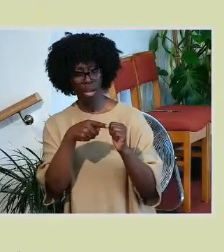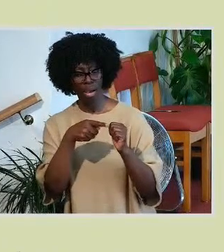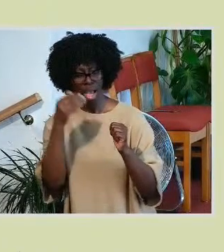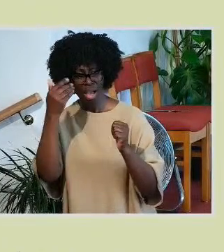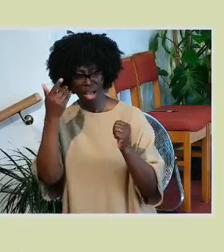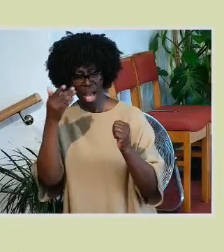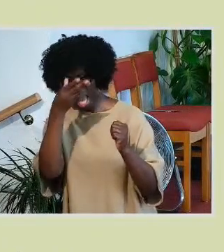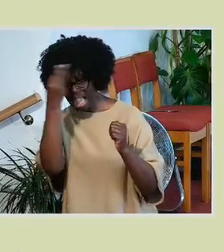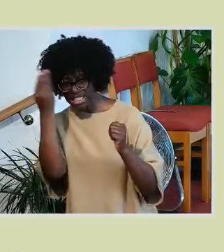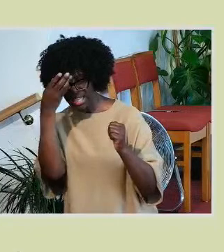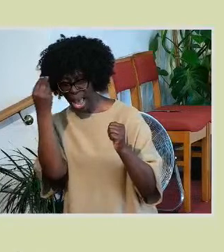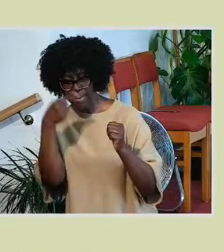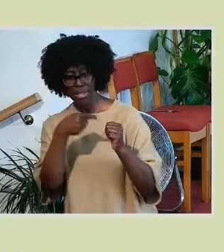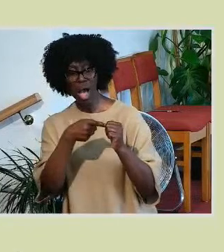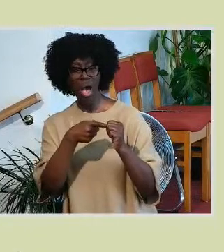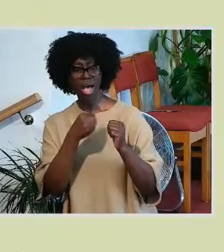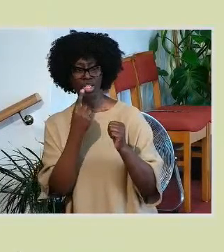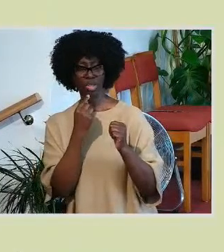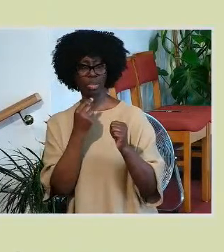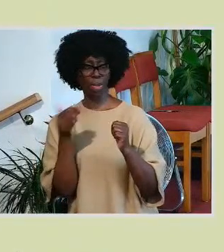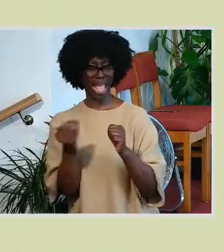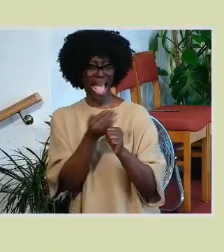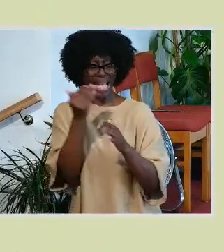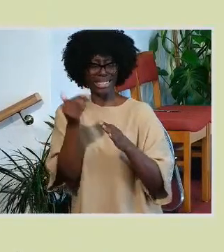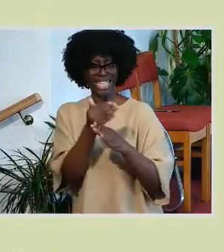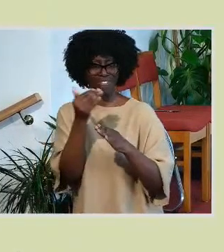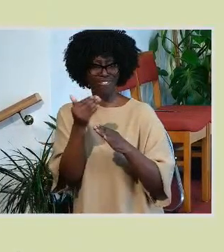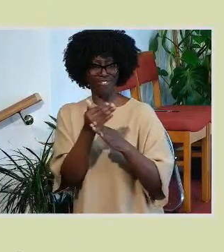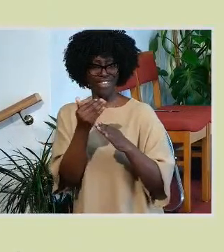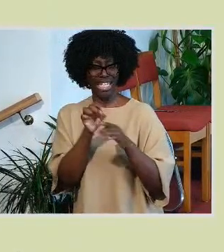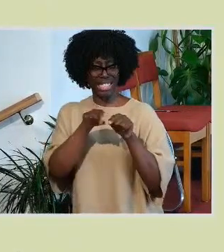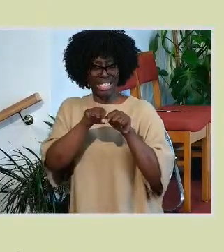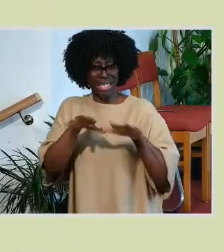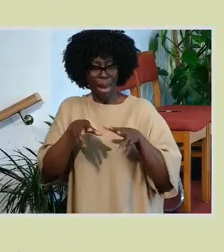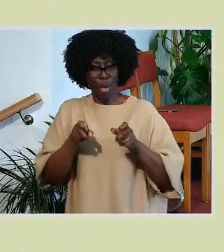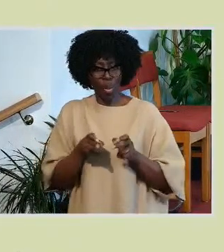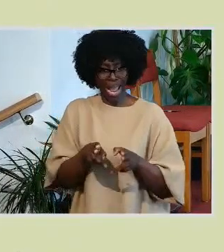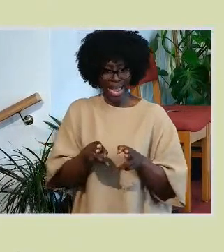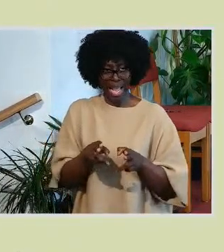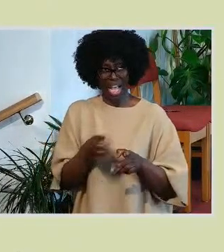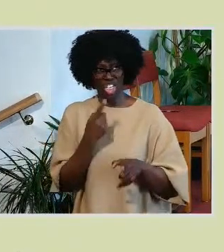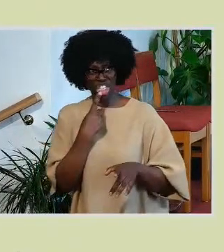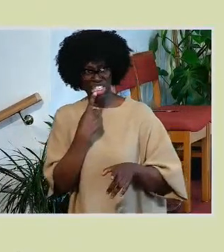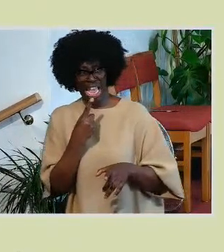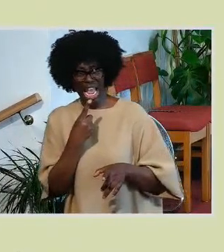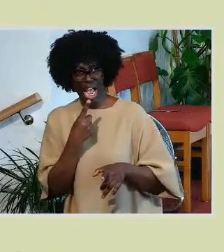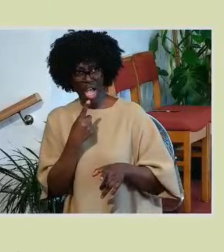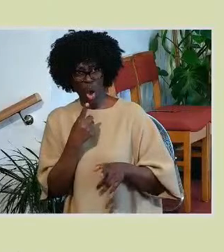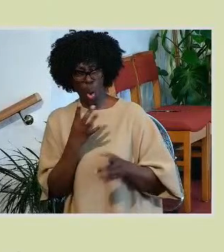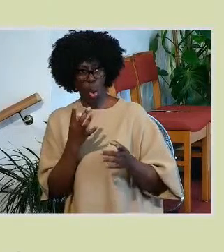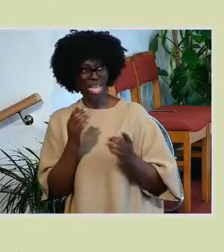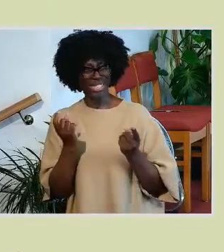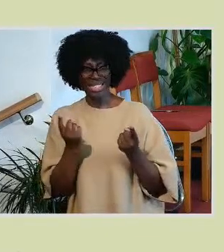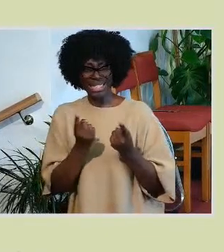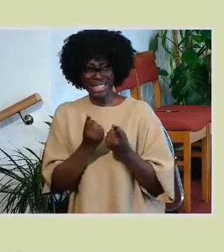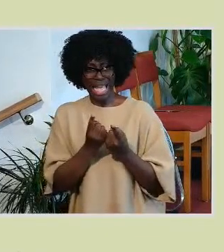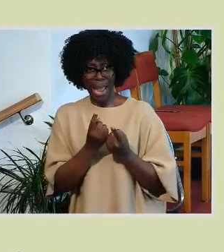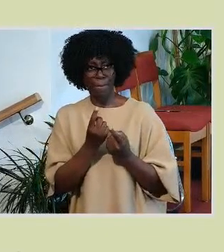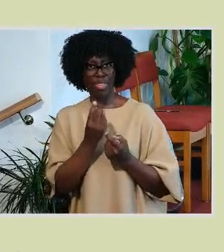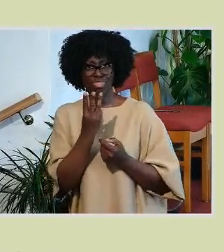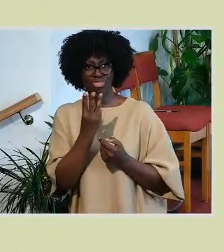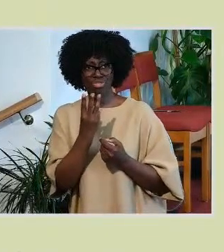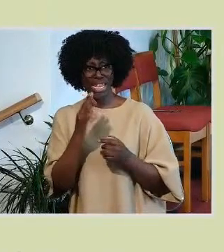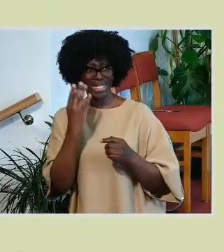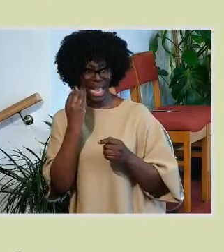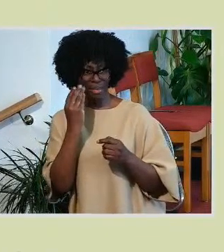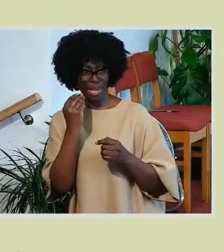acting in a similar way, and some people even call it type 3 diabetes. That's because when you look at under the microscope